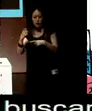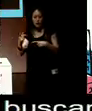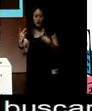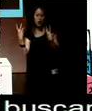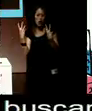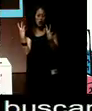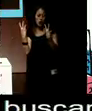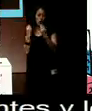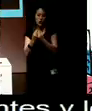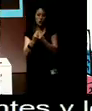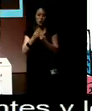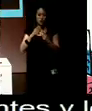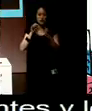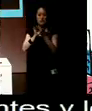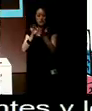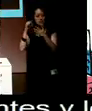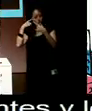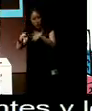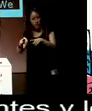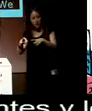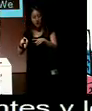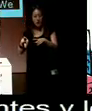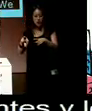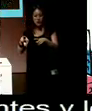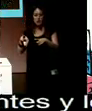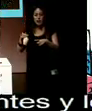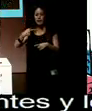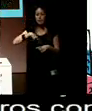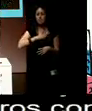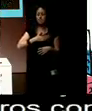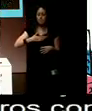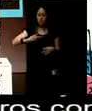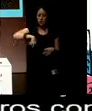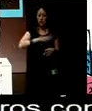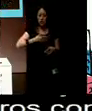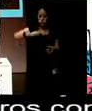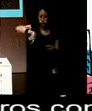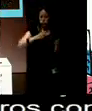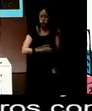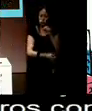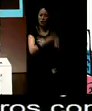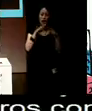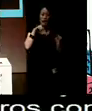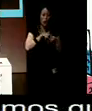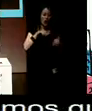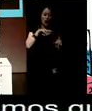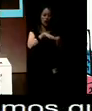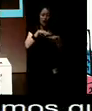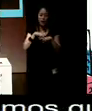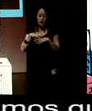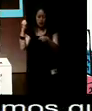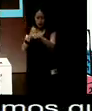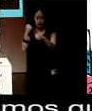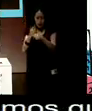more networks. We want to involve a lot more key actors in the process. We want them to come up with a